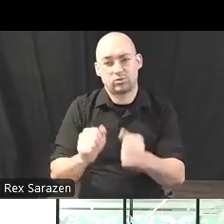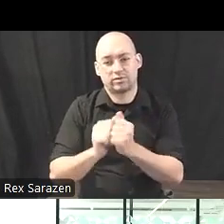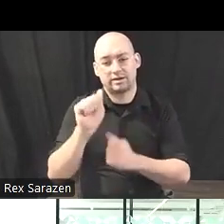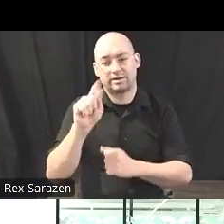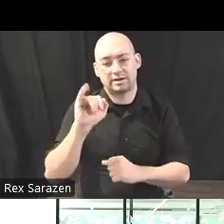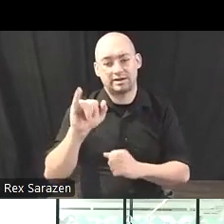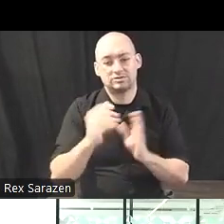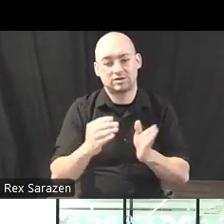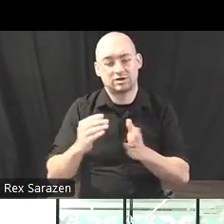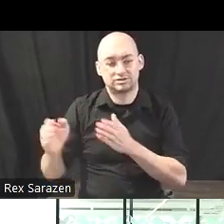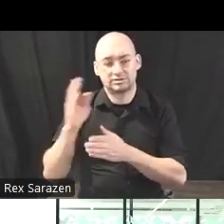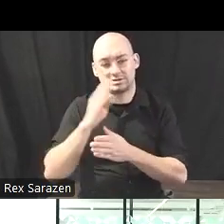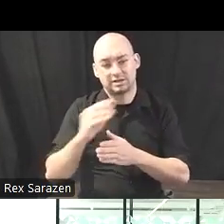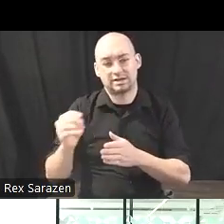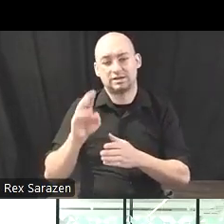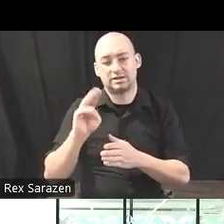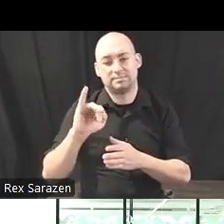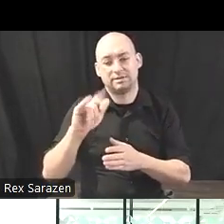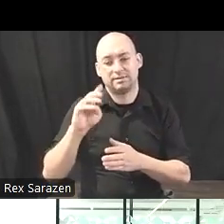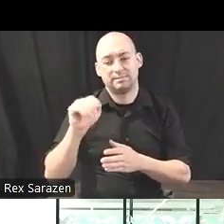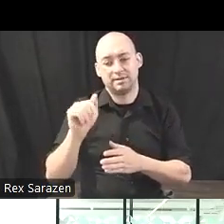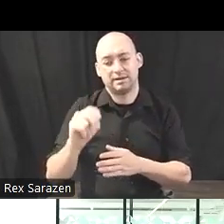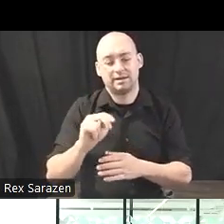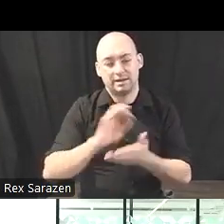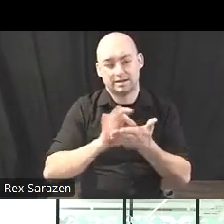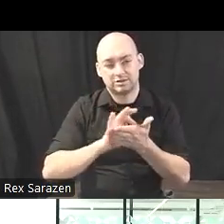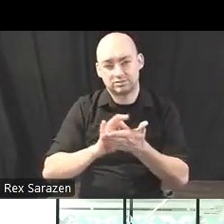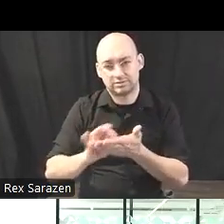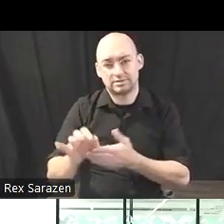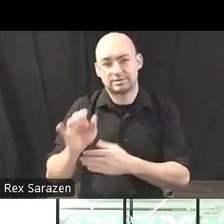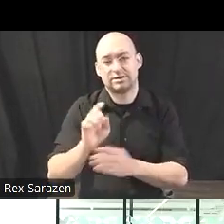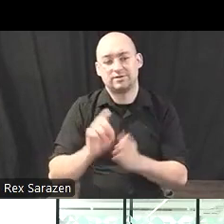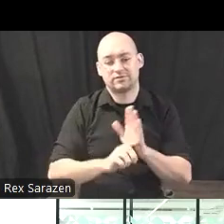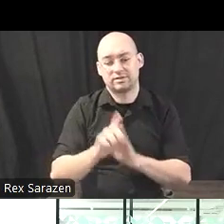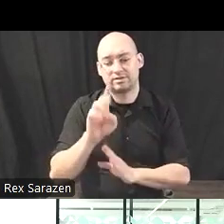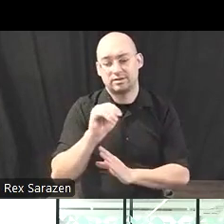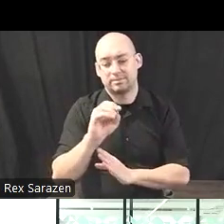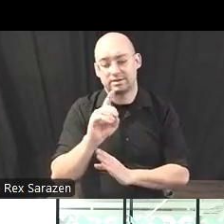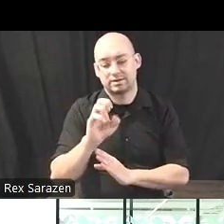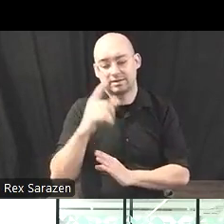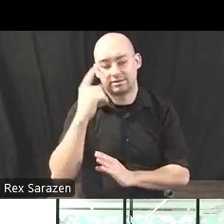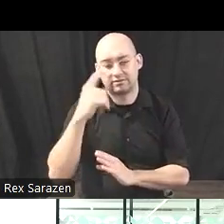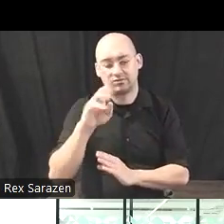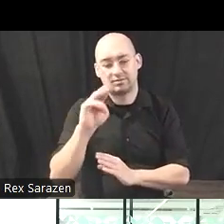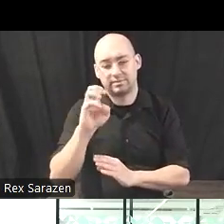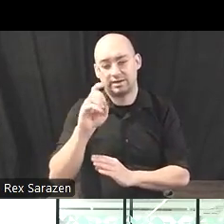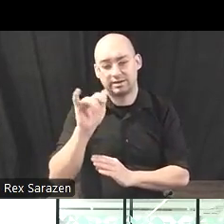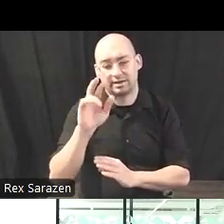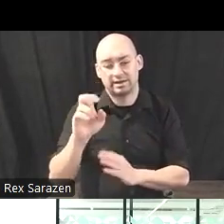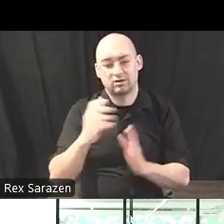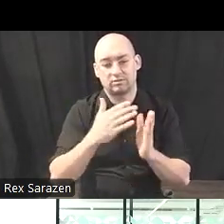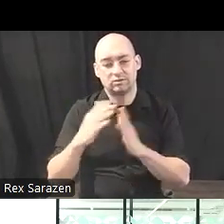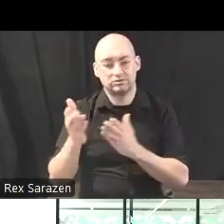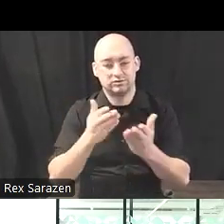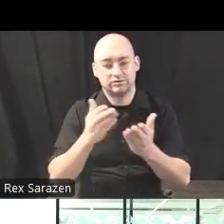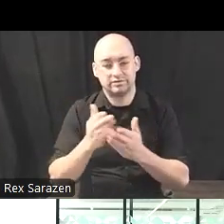as well as Milliman actuaries to develop a model for a Medicare home and community-based services demonstration. This is